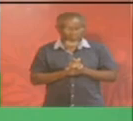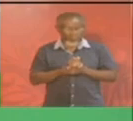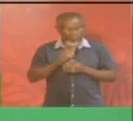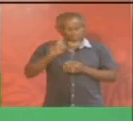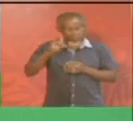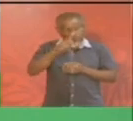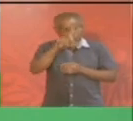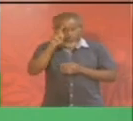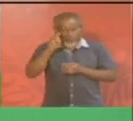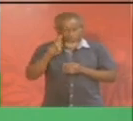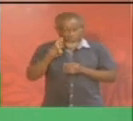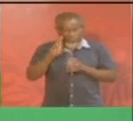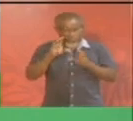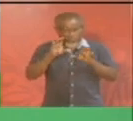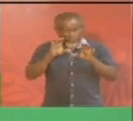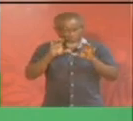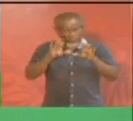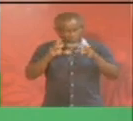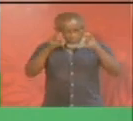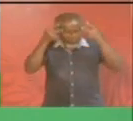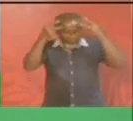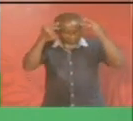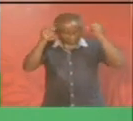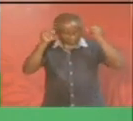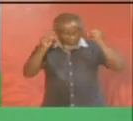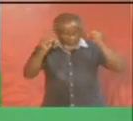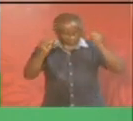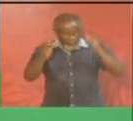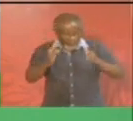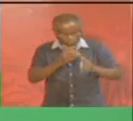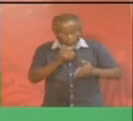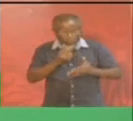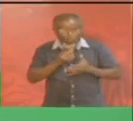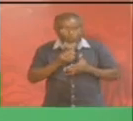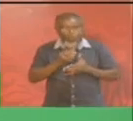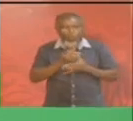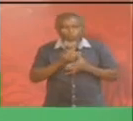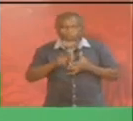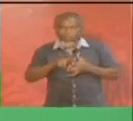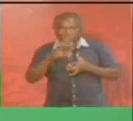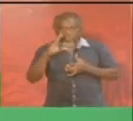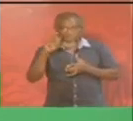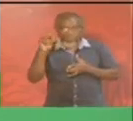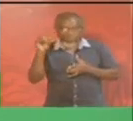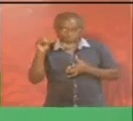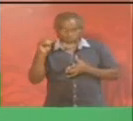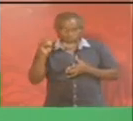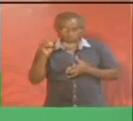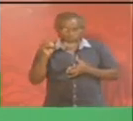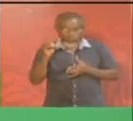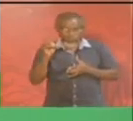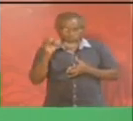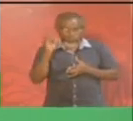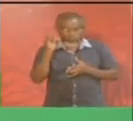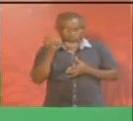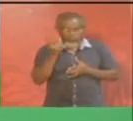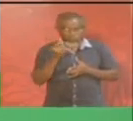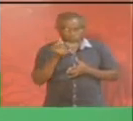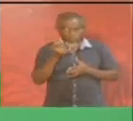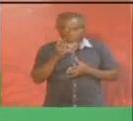question is, can the minister or the CMO give us an update as to the guidelines for the vaccination